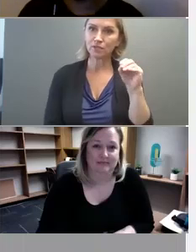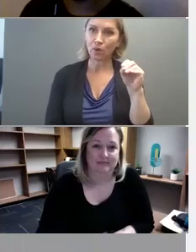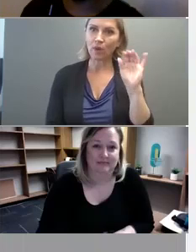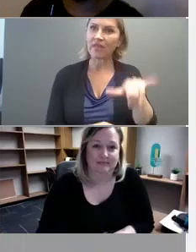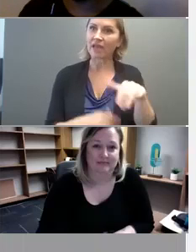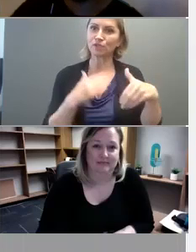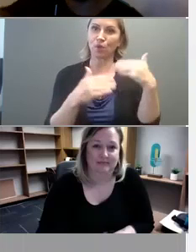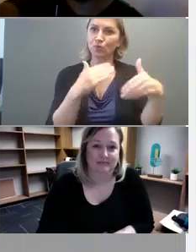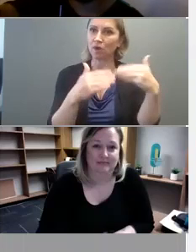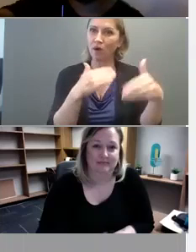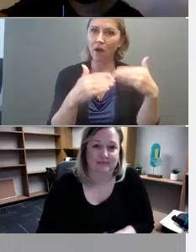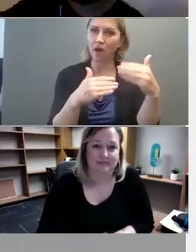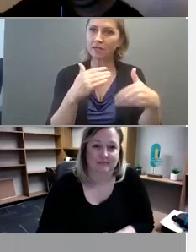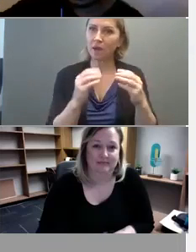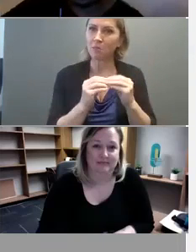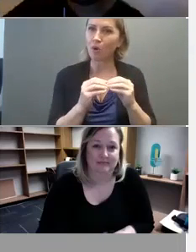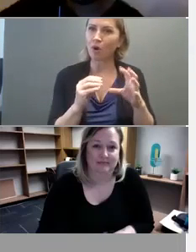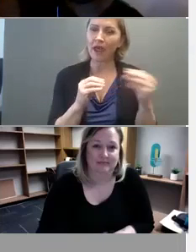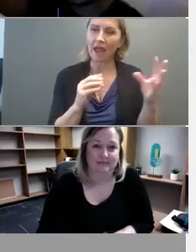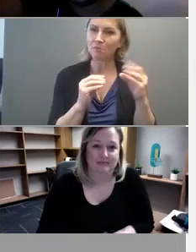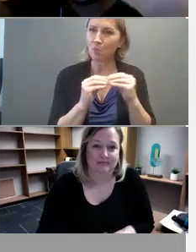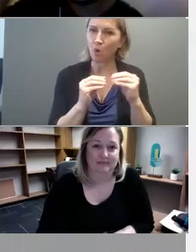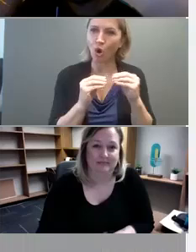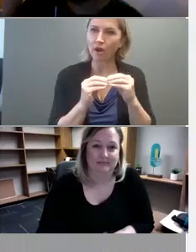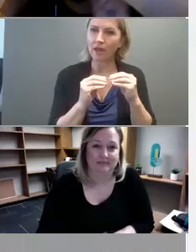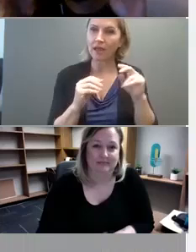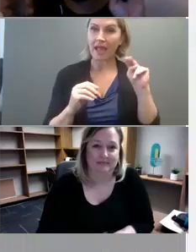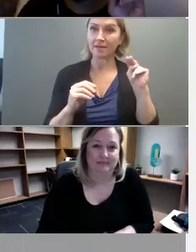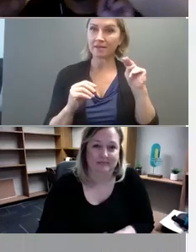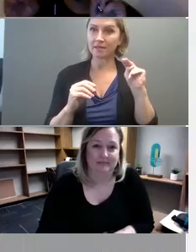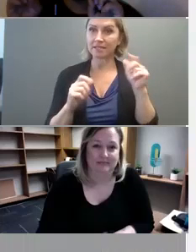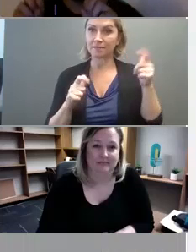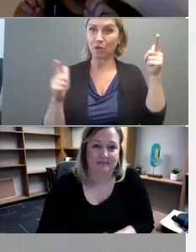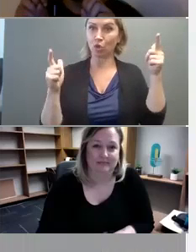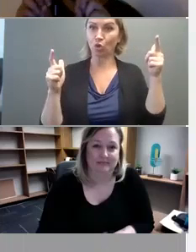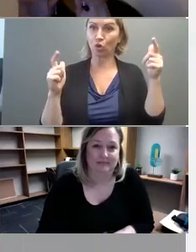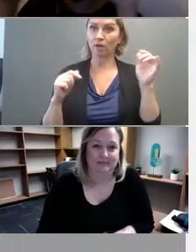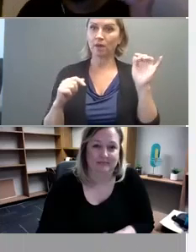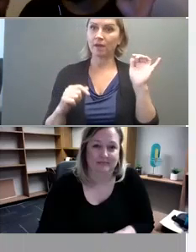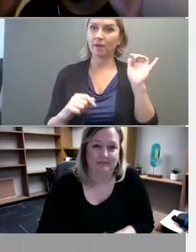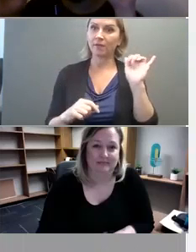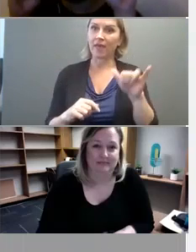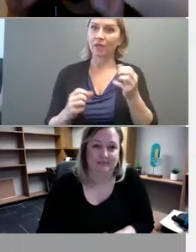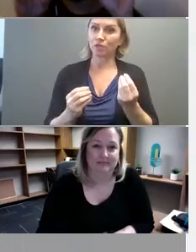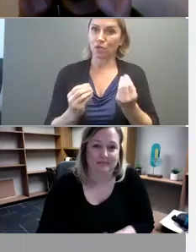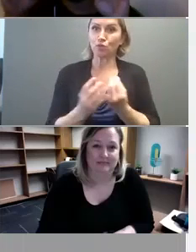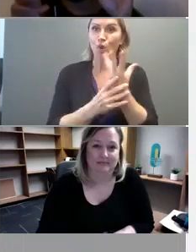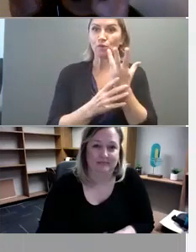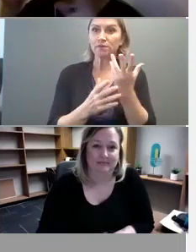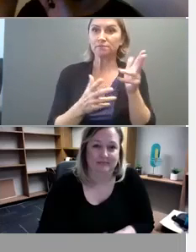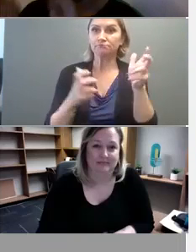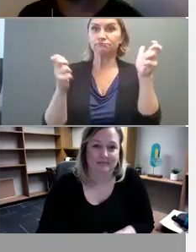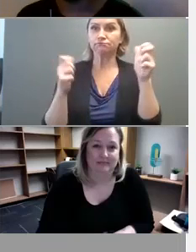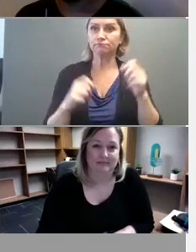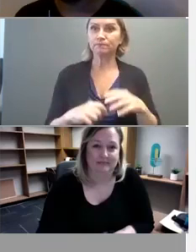we move more and more and as n becomes larger, these subtrees grow exponentially. The number of these